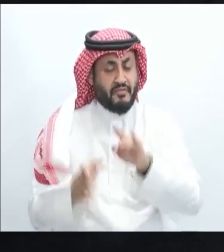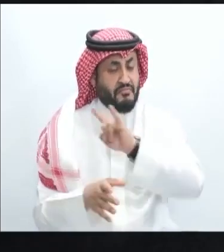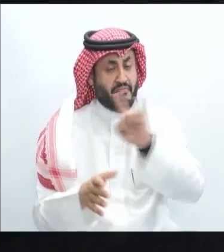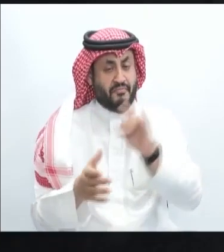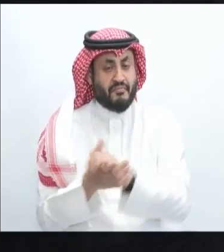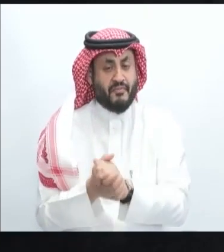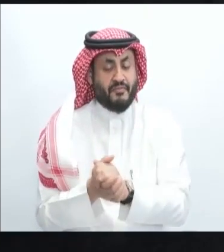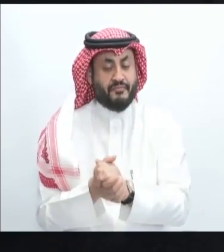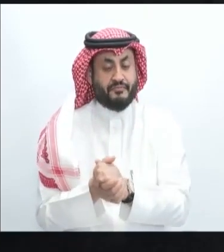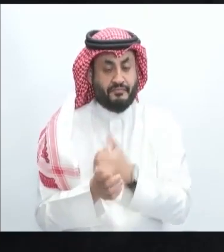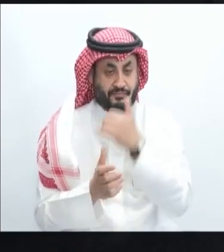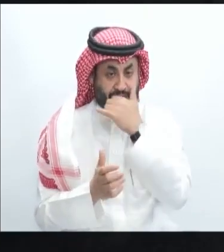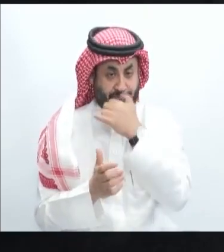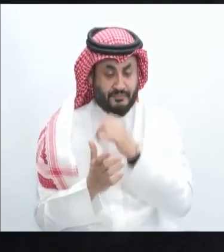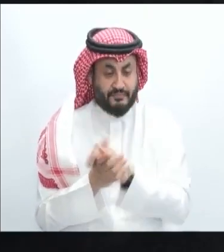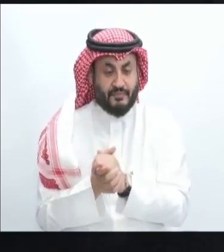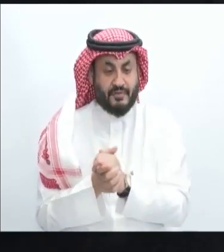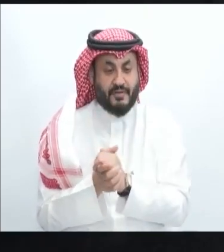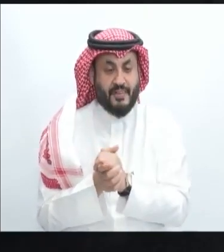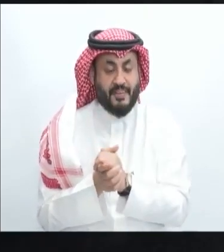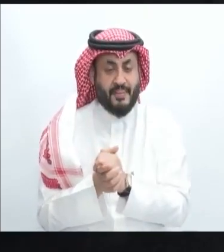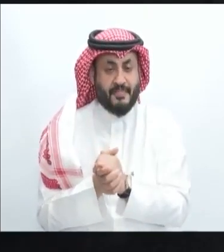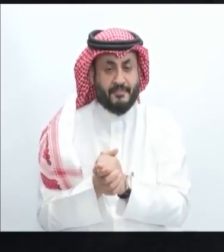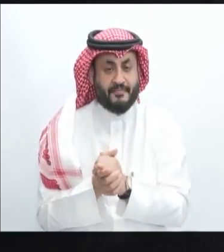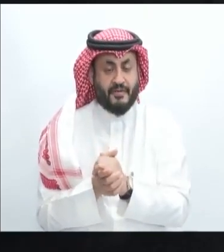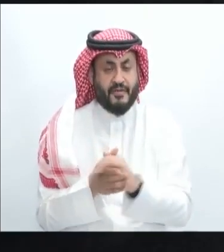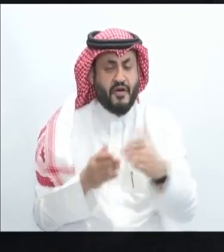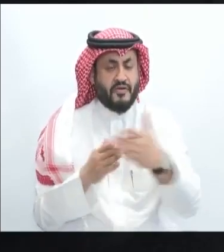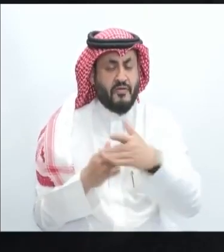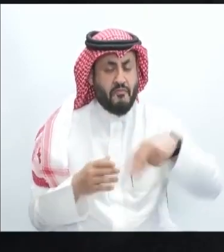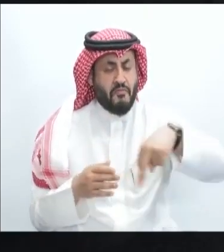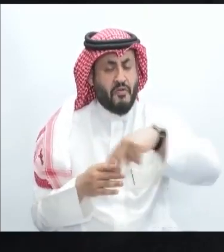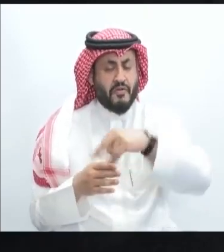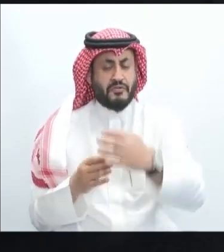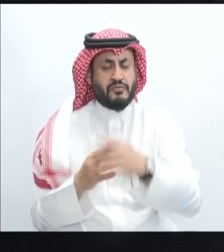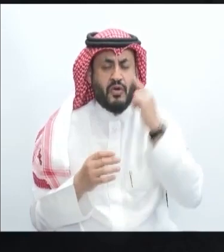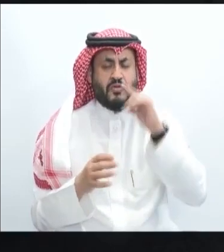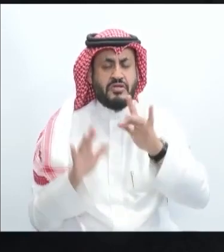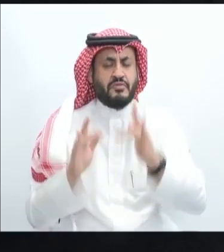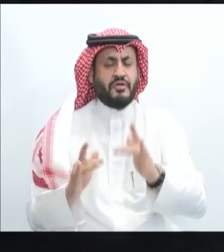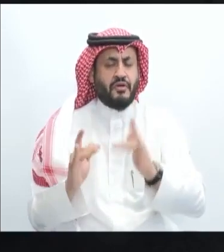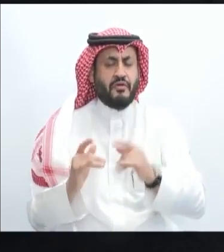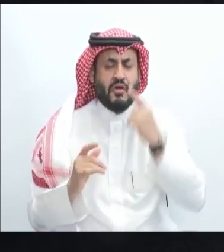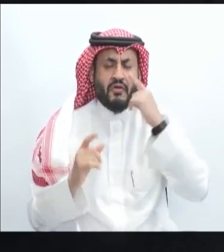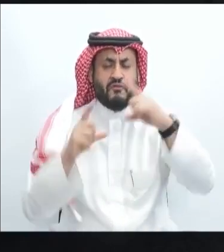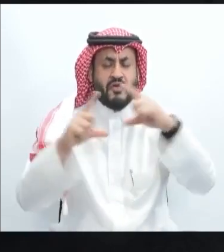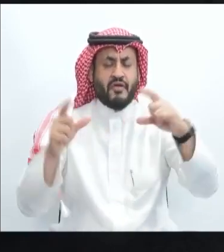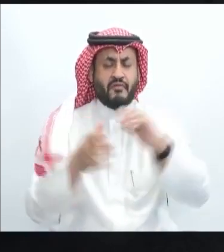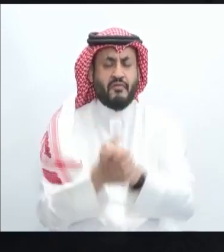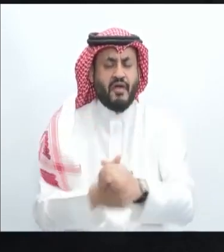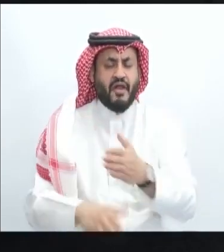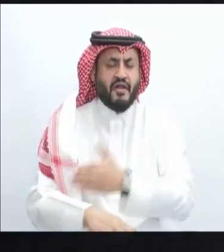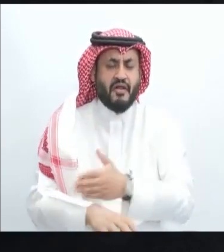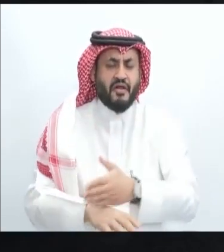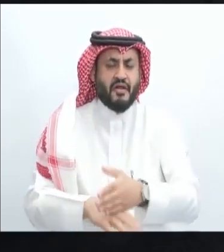homework or going to for a walk or even do other activities that which will be useful